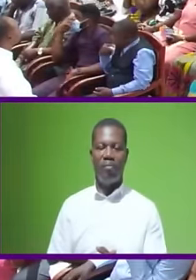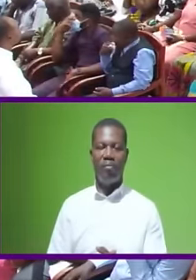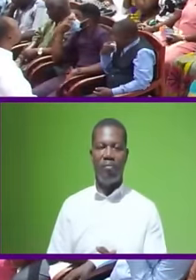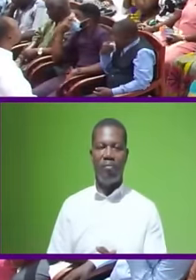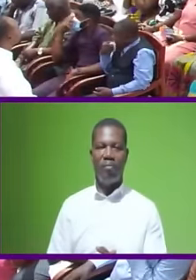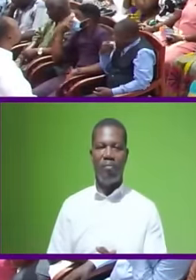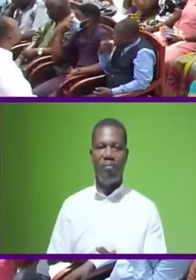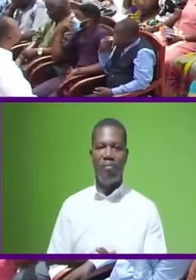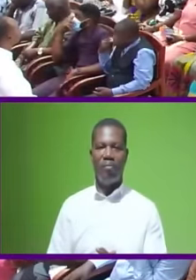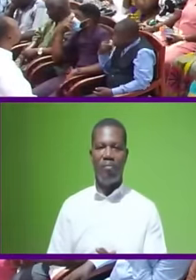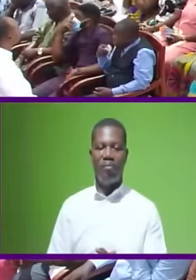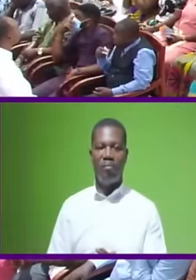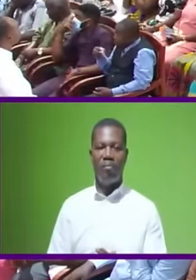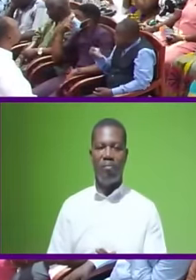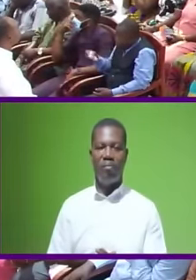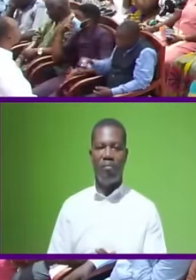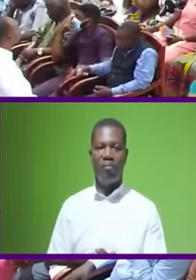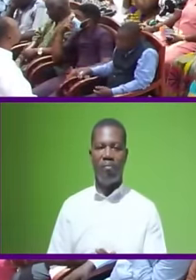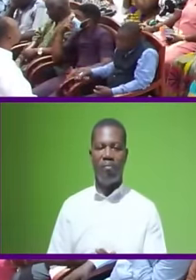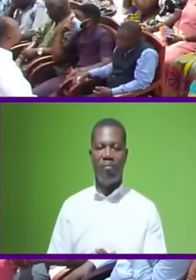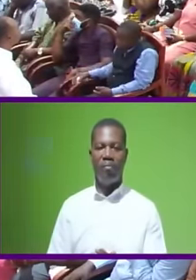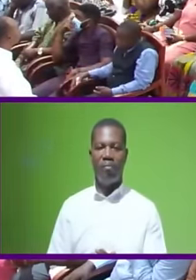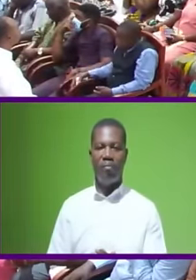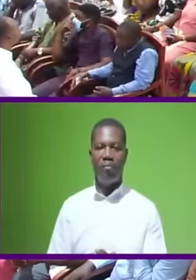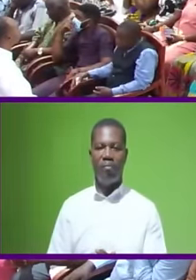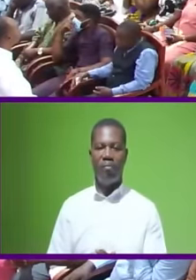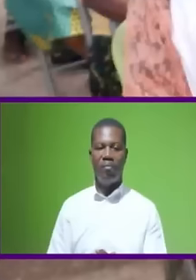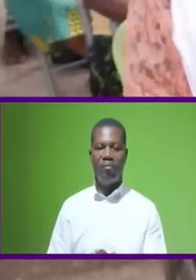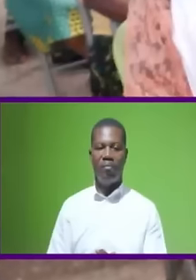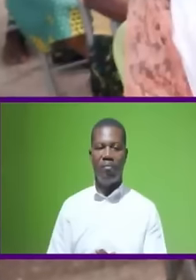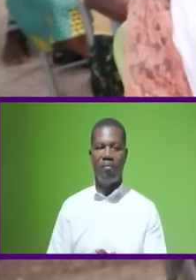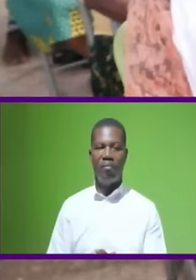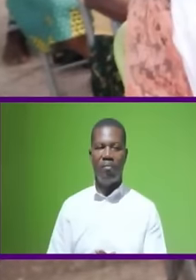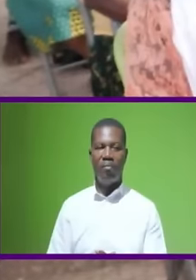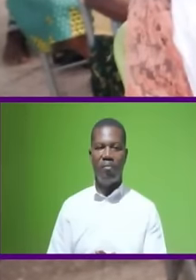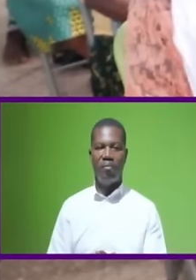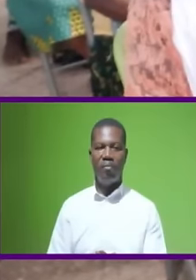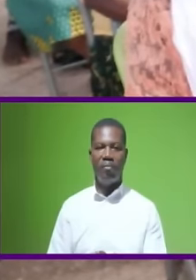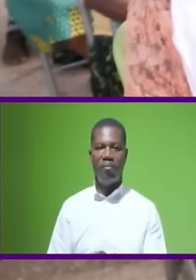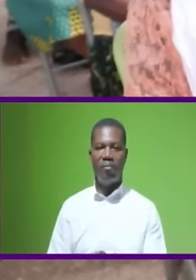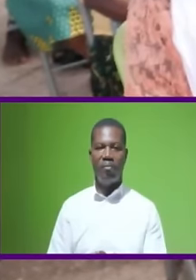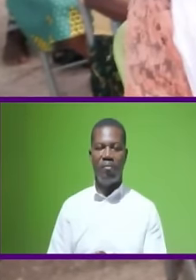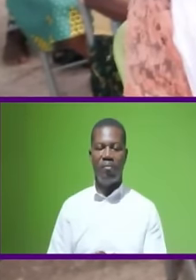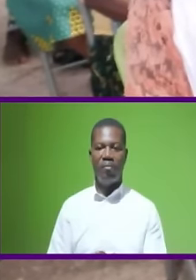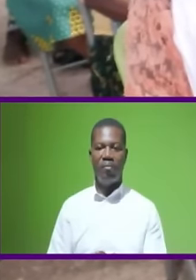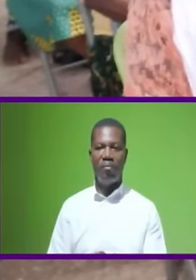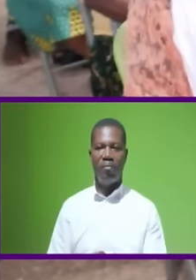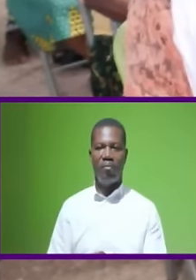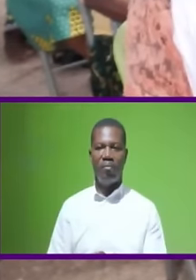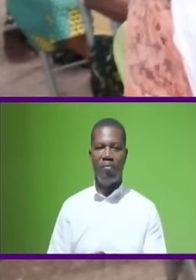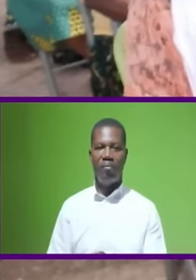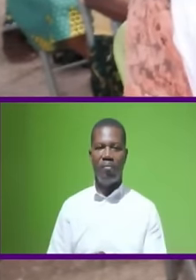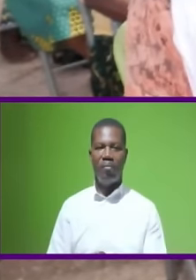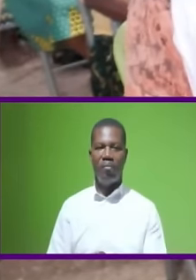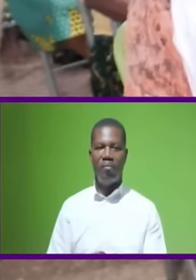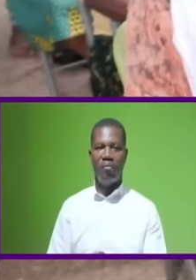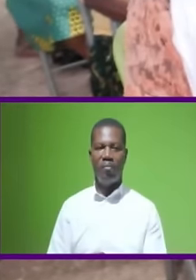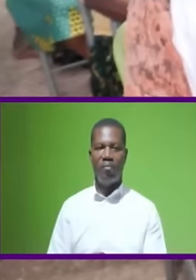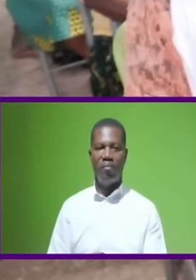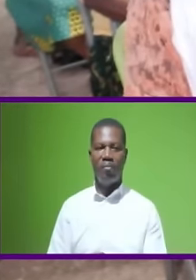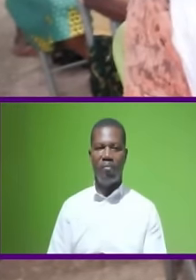the Philadelphians that were needy and lacking in the church or movement, that we should take care of them